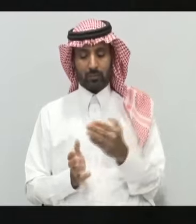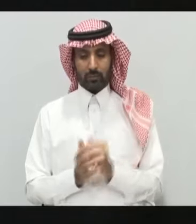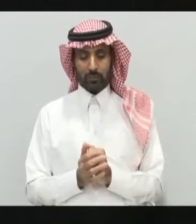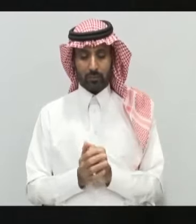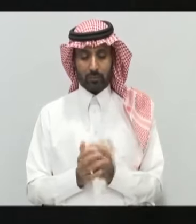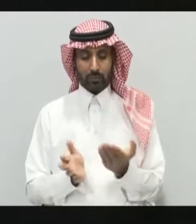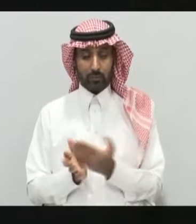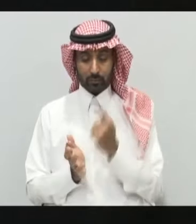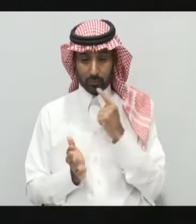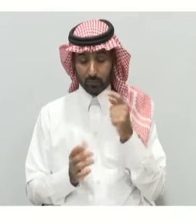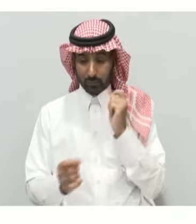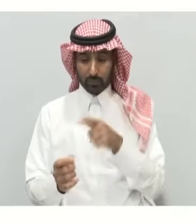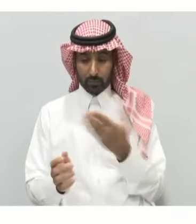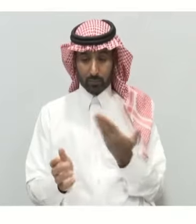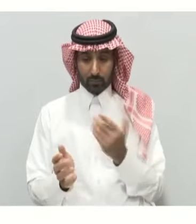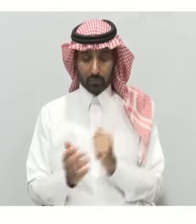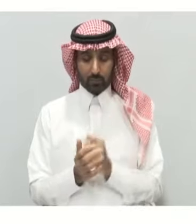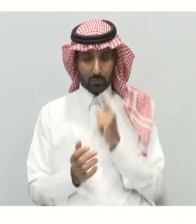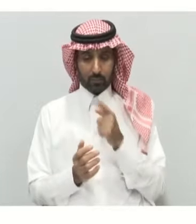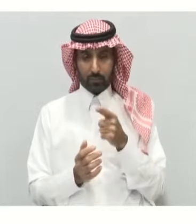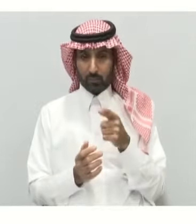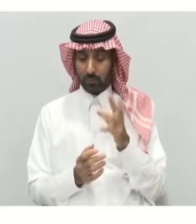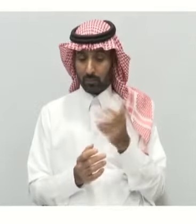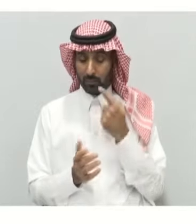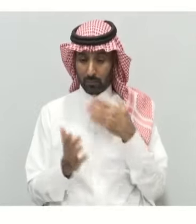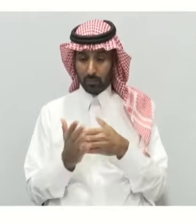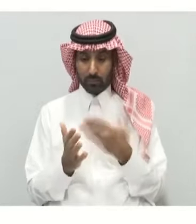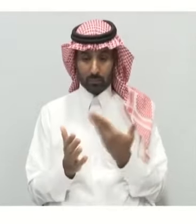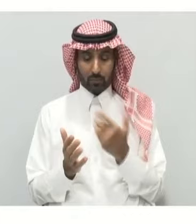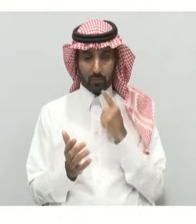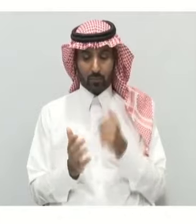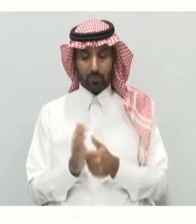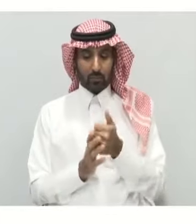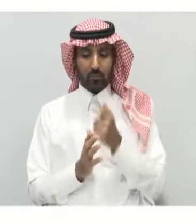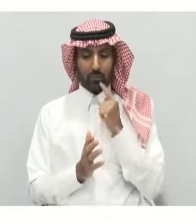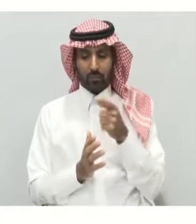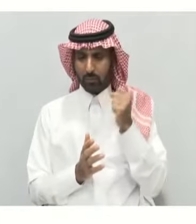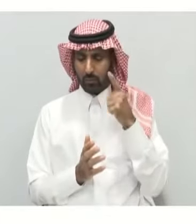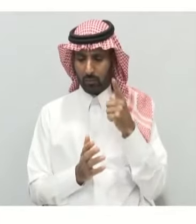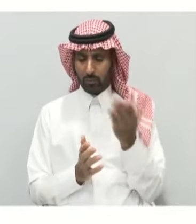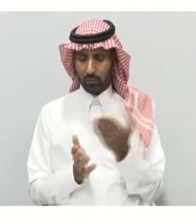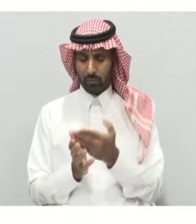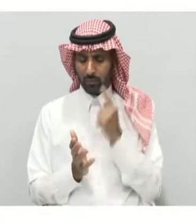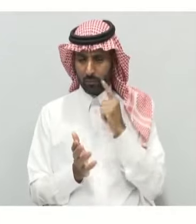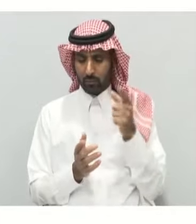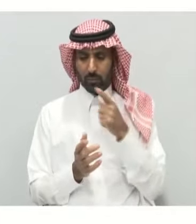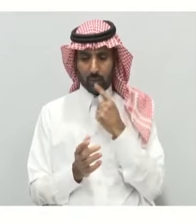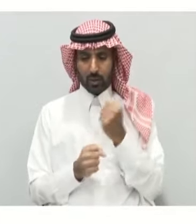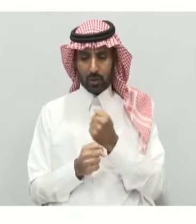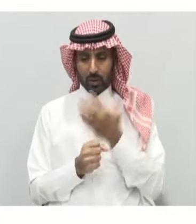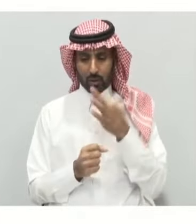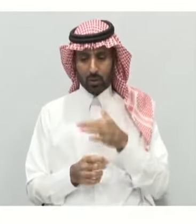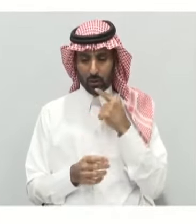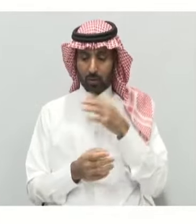begin. Our objectives in today's lesson, we hope that at the end of this lesson, you will be able to use simple present